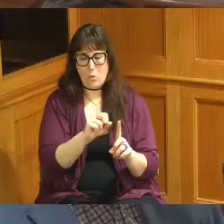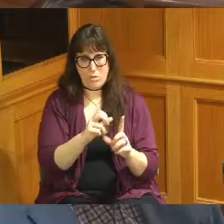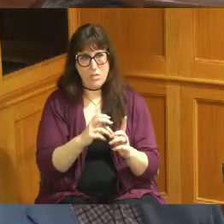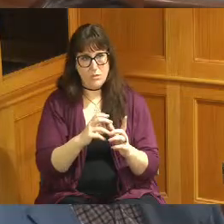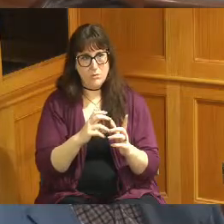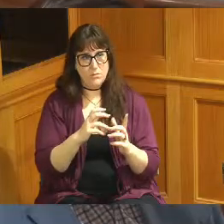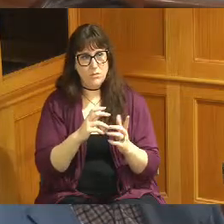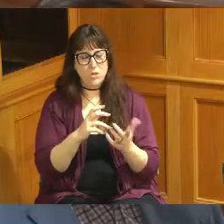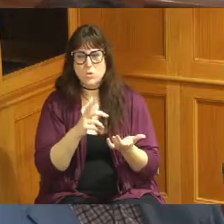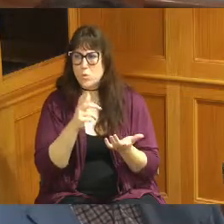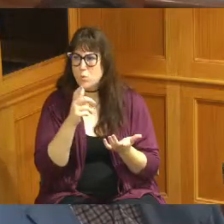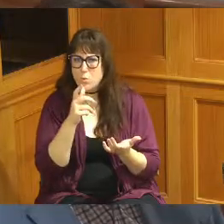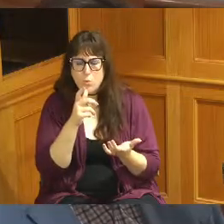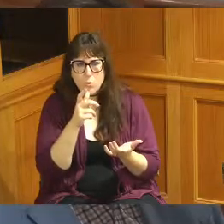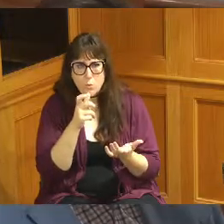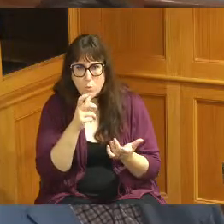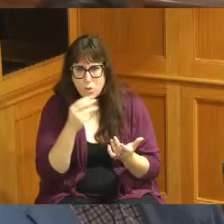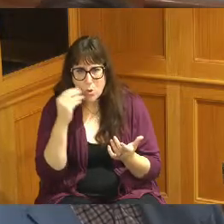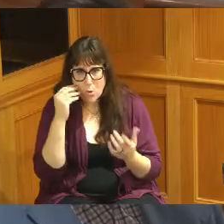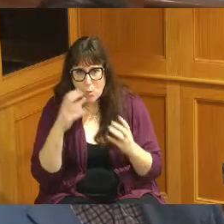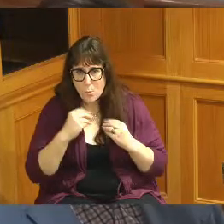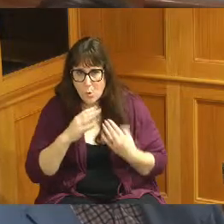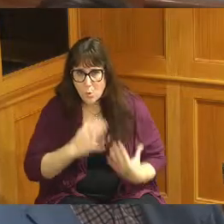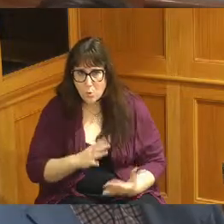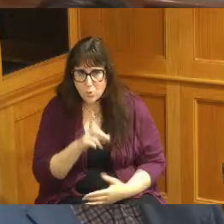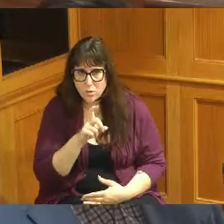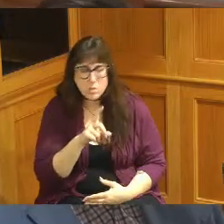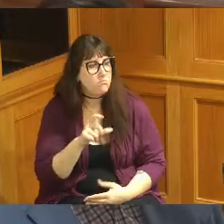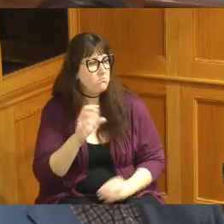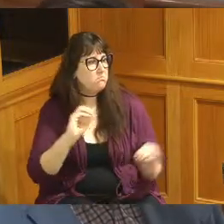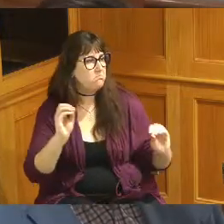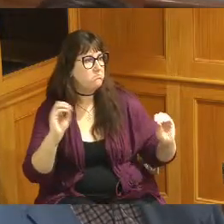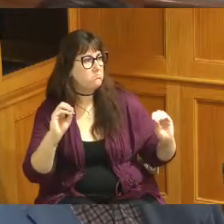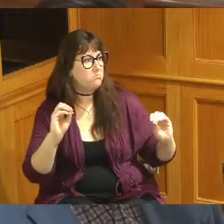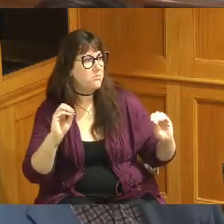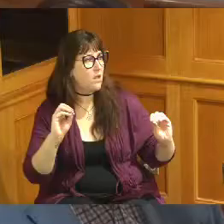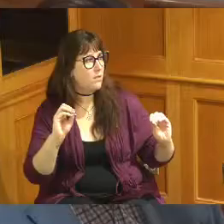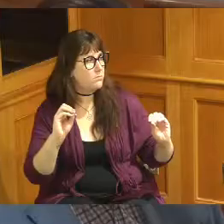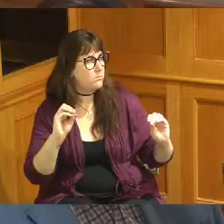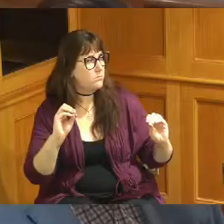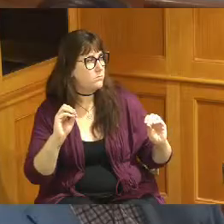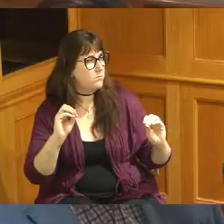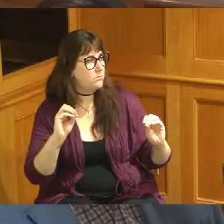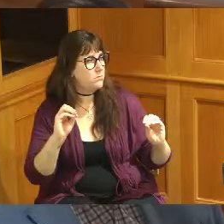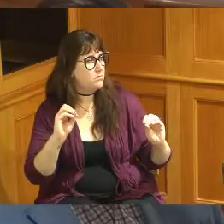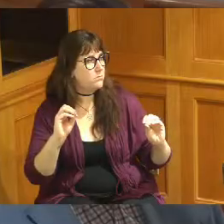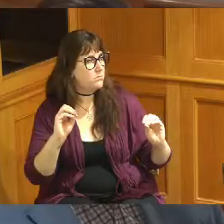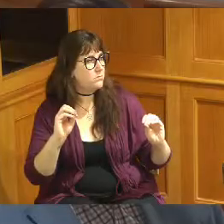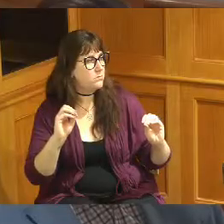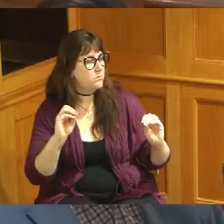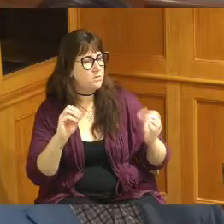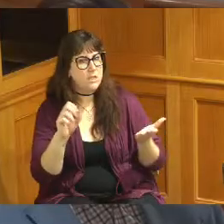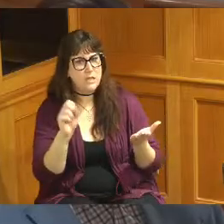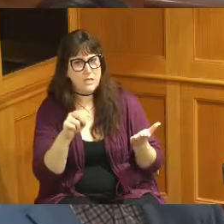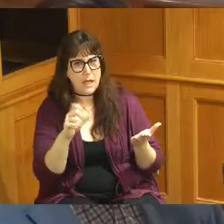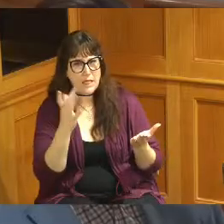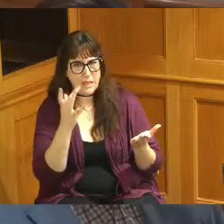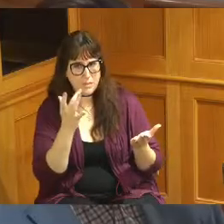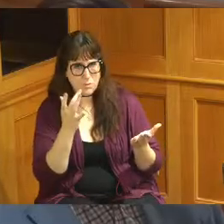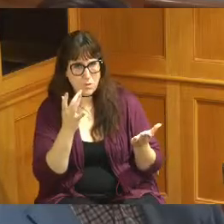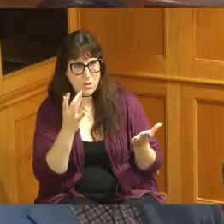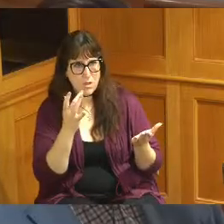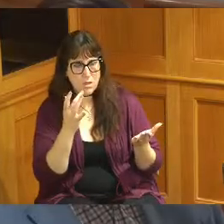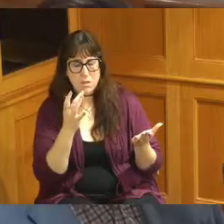So who are the homeowners involved? There aren't any. That's why we've You received said- no. Yeah, that's why, okay,